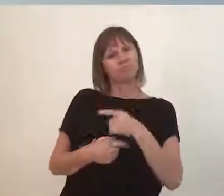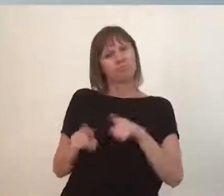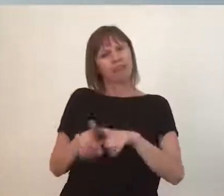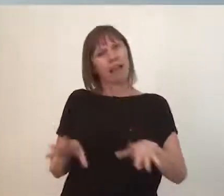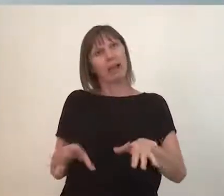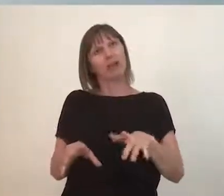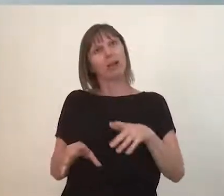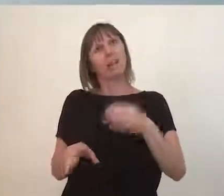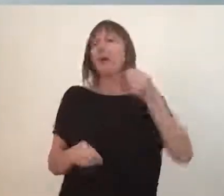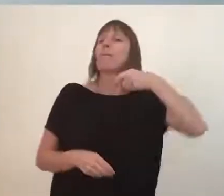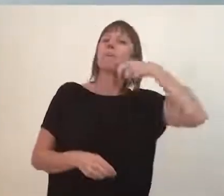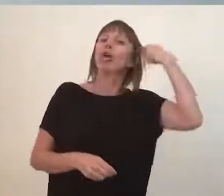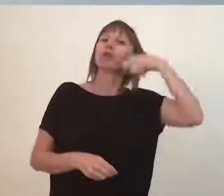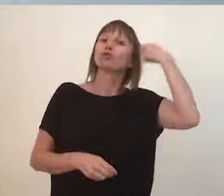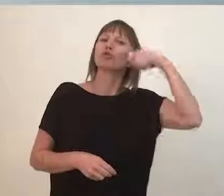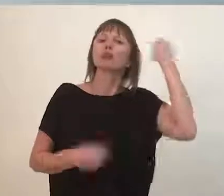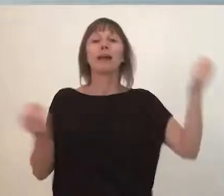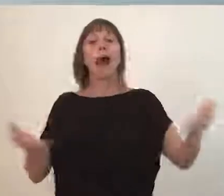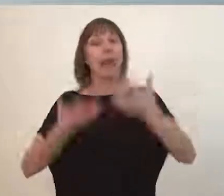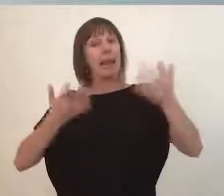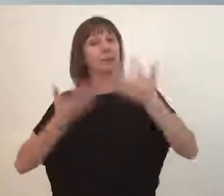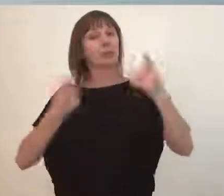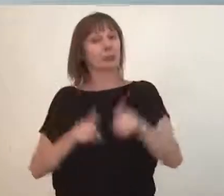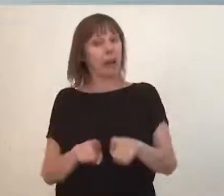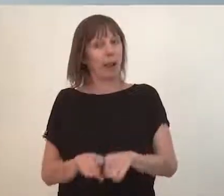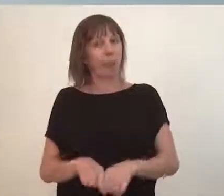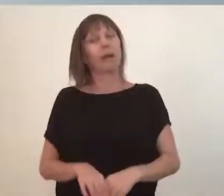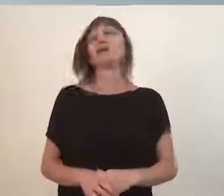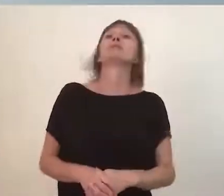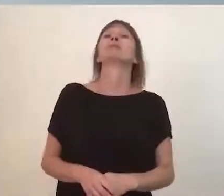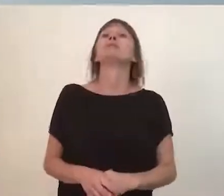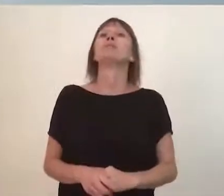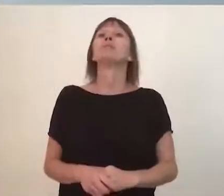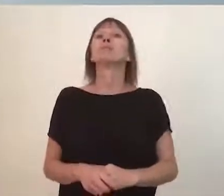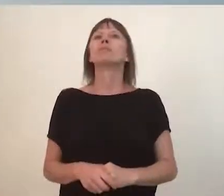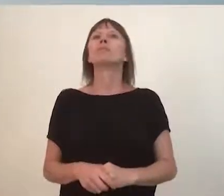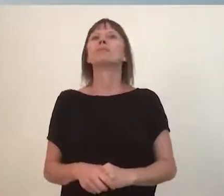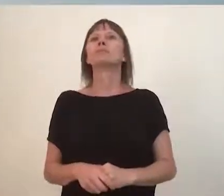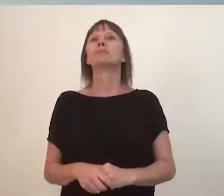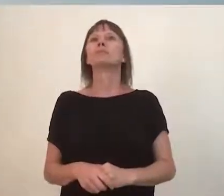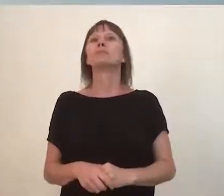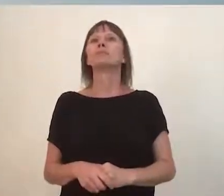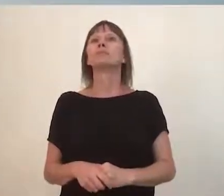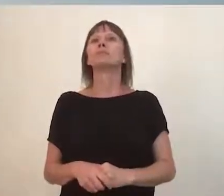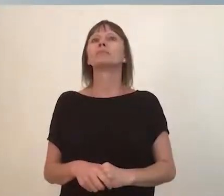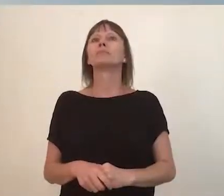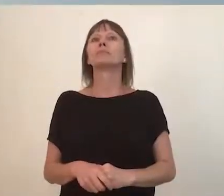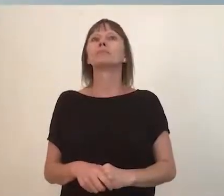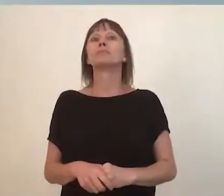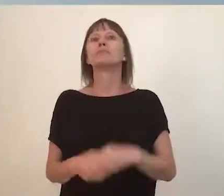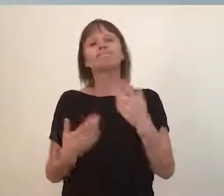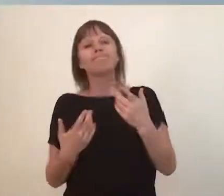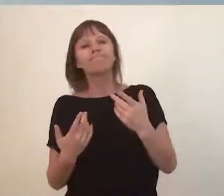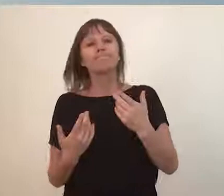it, which I really love. This sort of serves as my blush and highlighter as well.